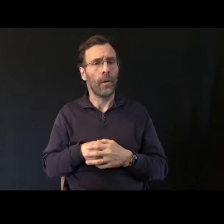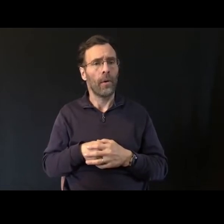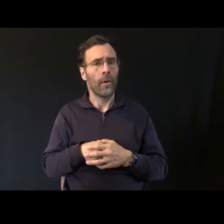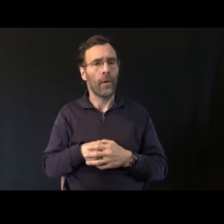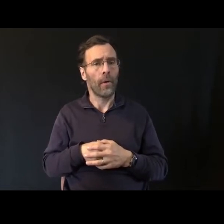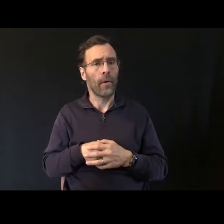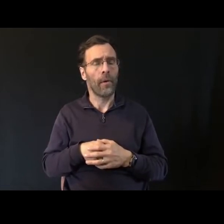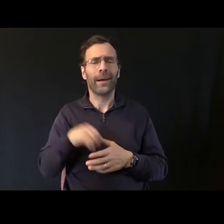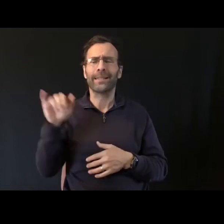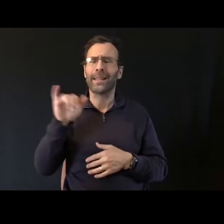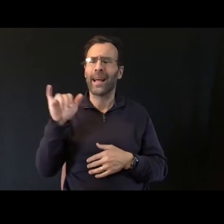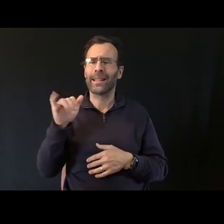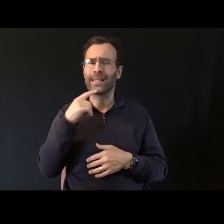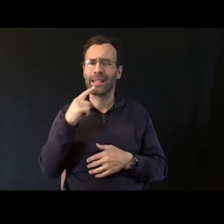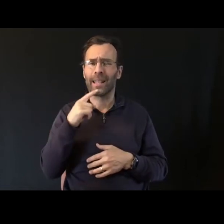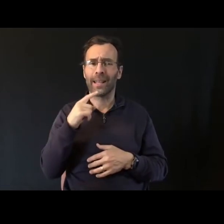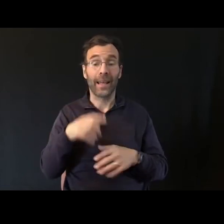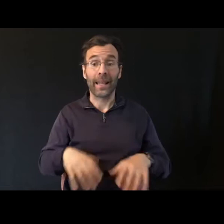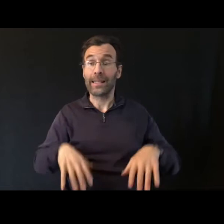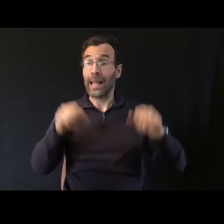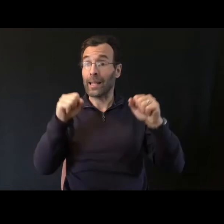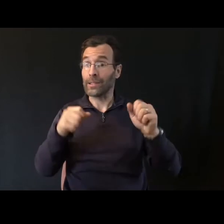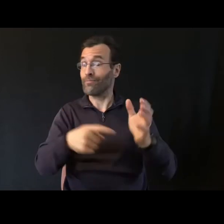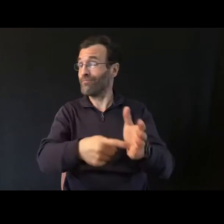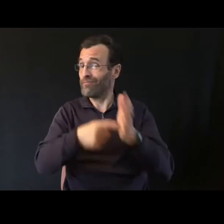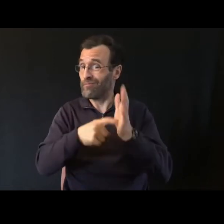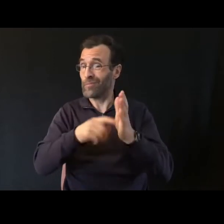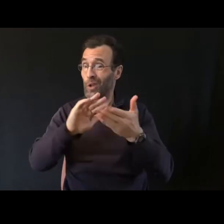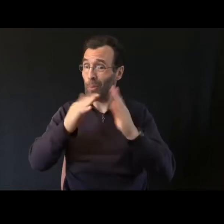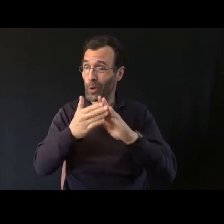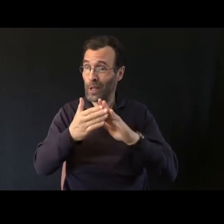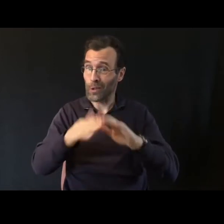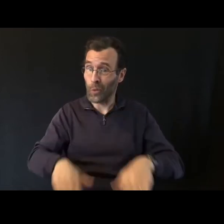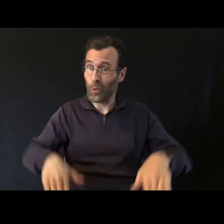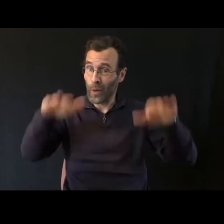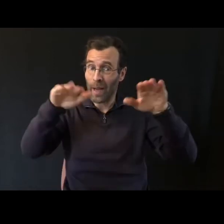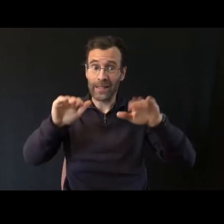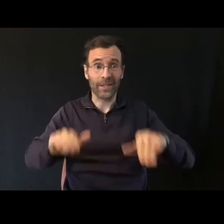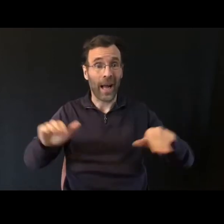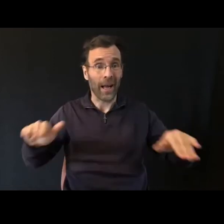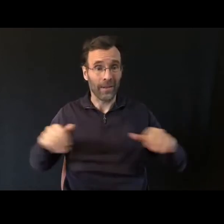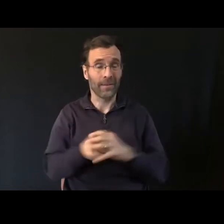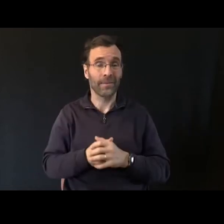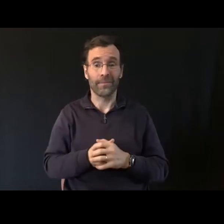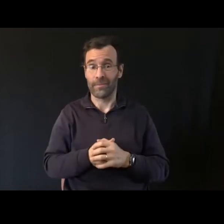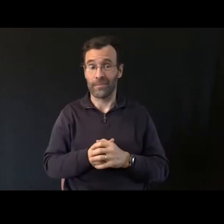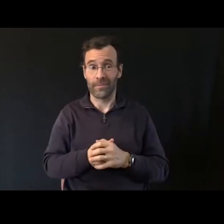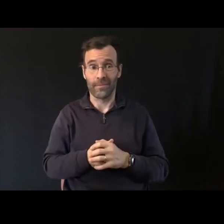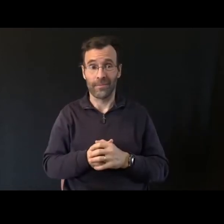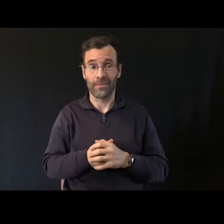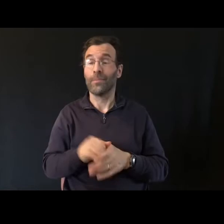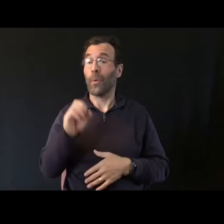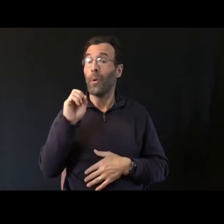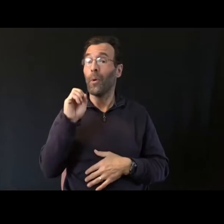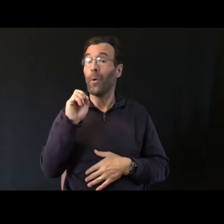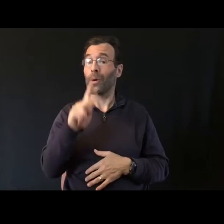they say, it takes a community to raise a child. Well, okay, that's what I